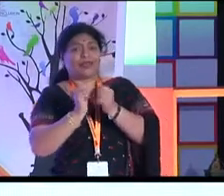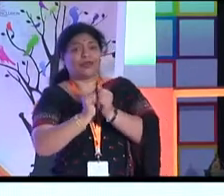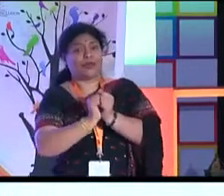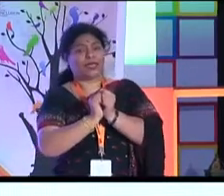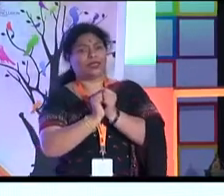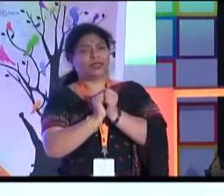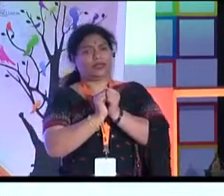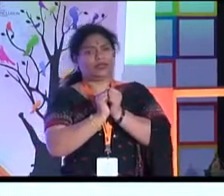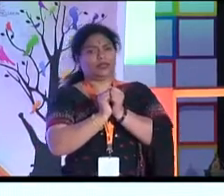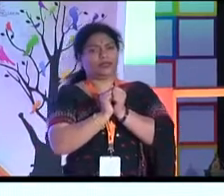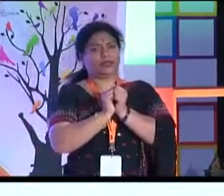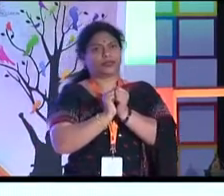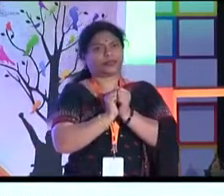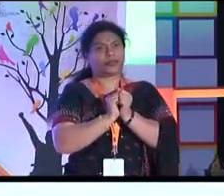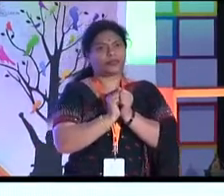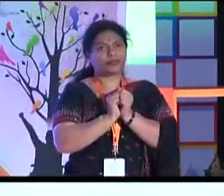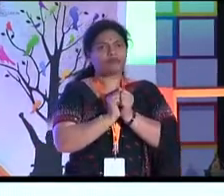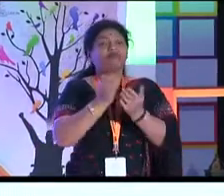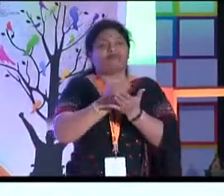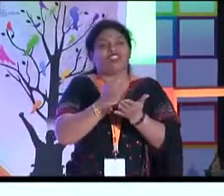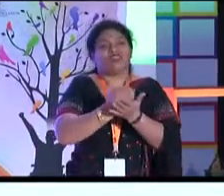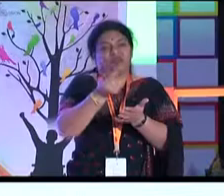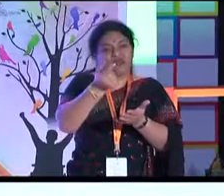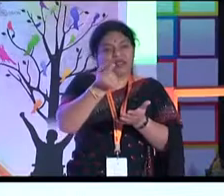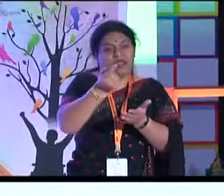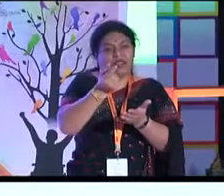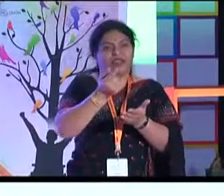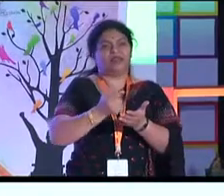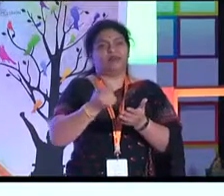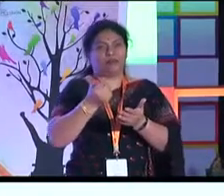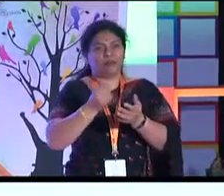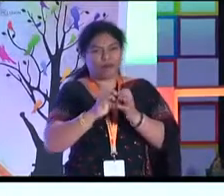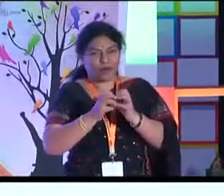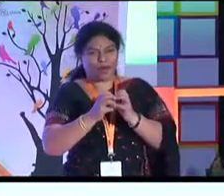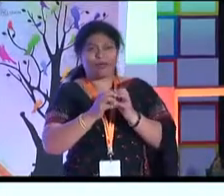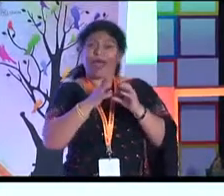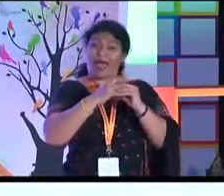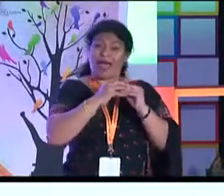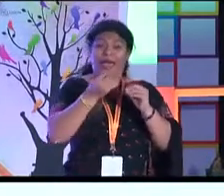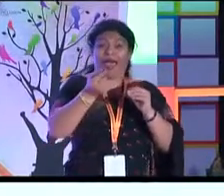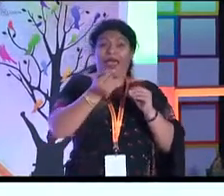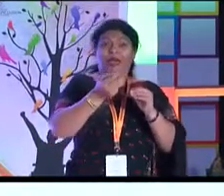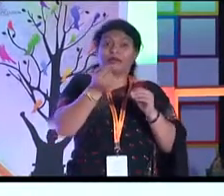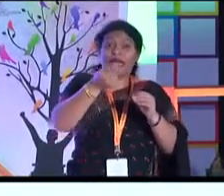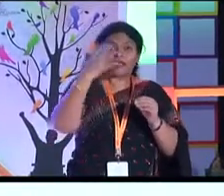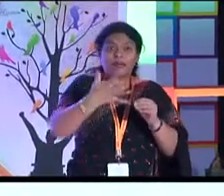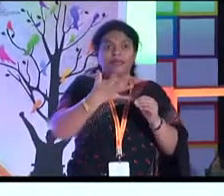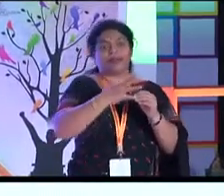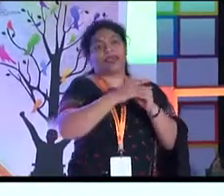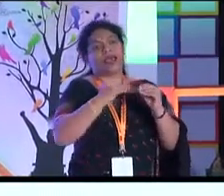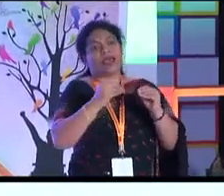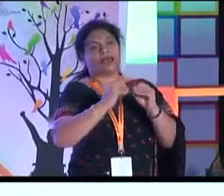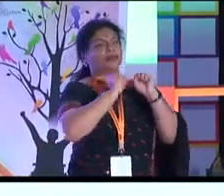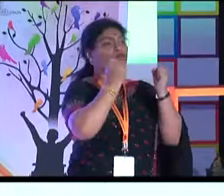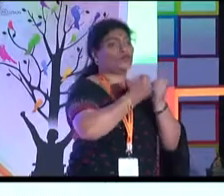And yes, there is this economic cost, but then the social cost, the cost on the family